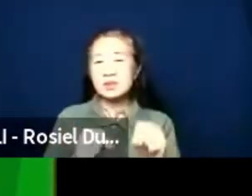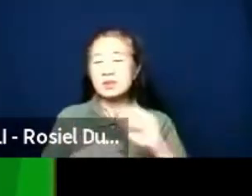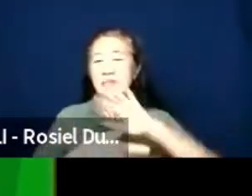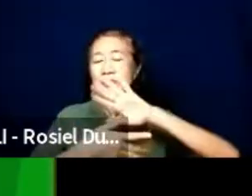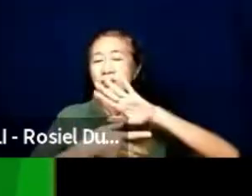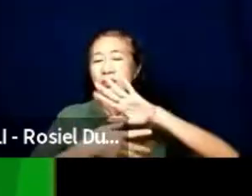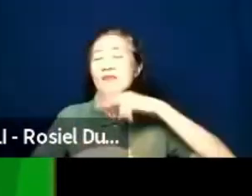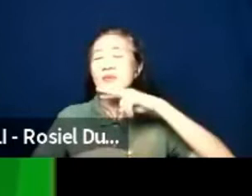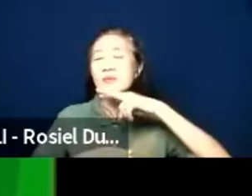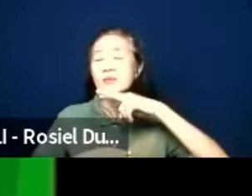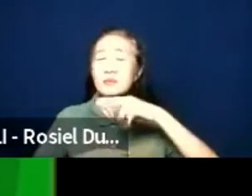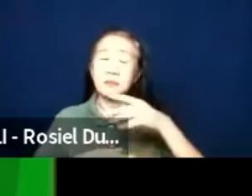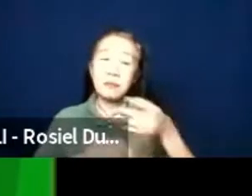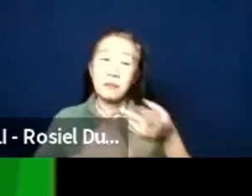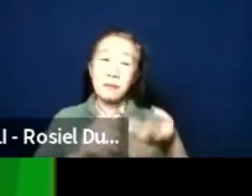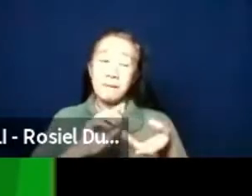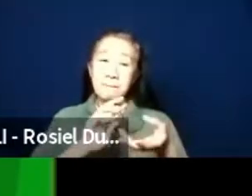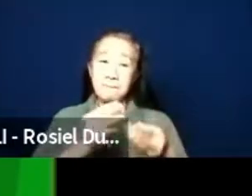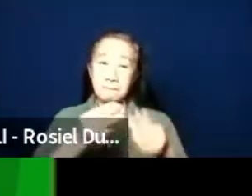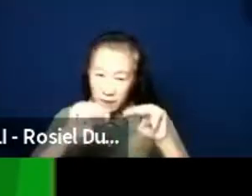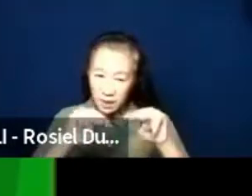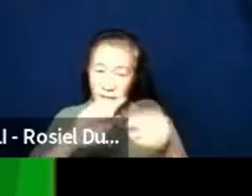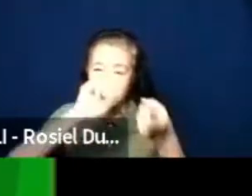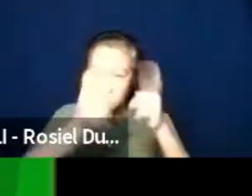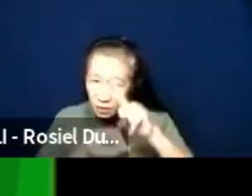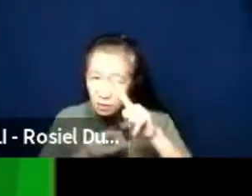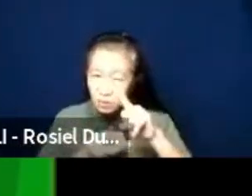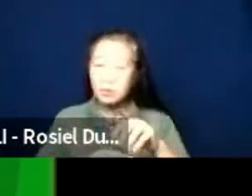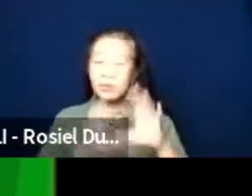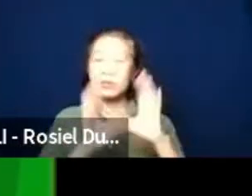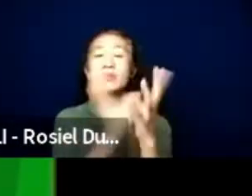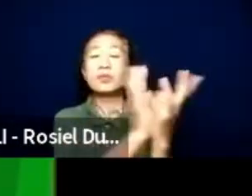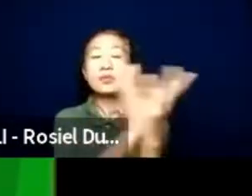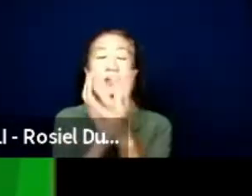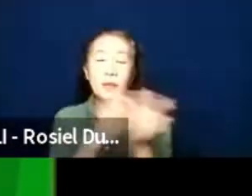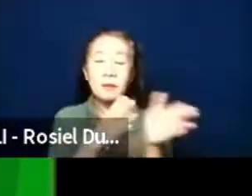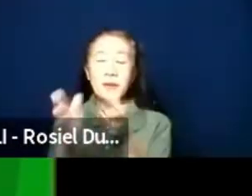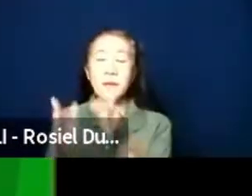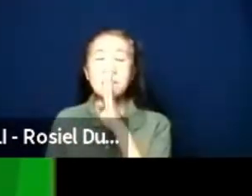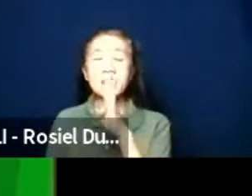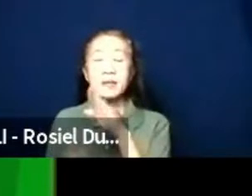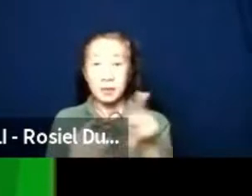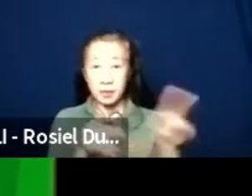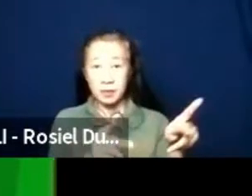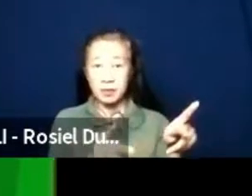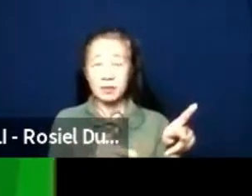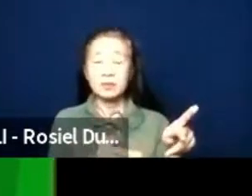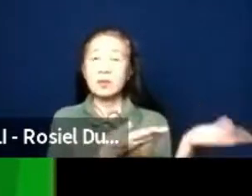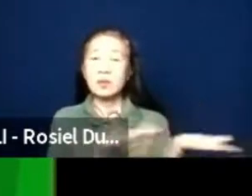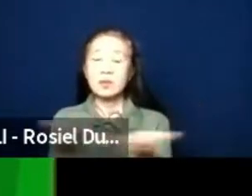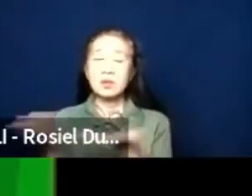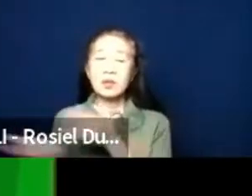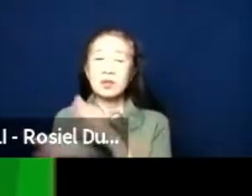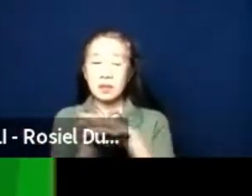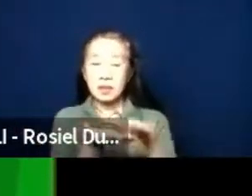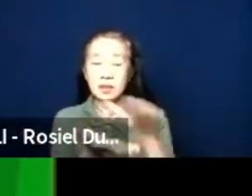Coronavirus may have altered your community's plans. Be prepared to take cleaning items with you, like soap,